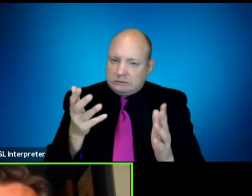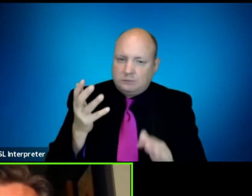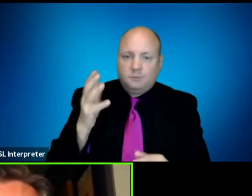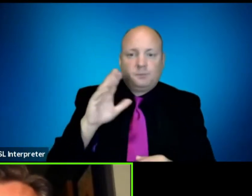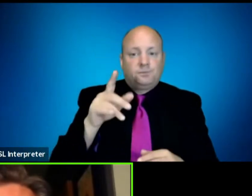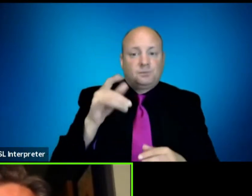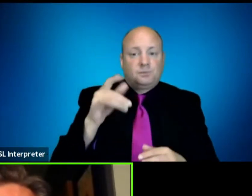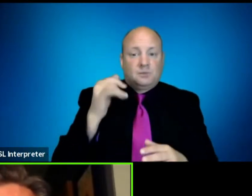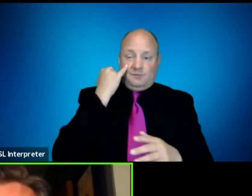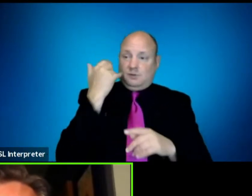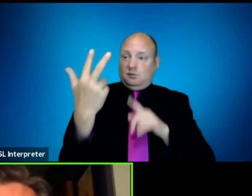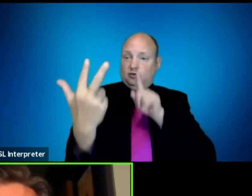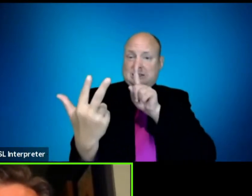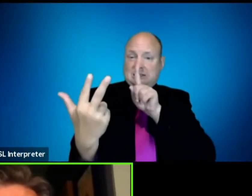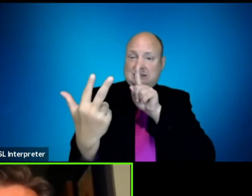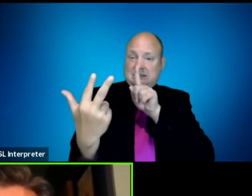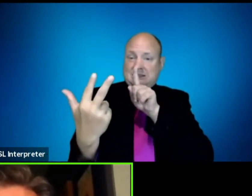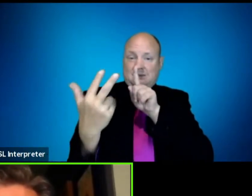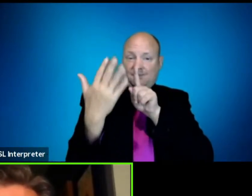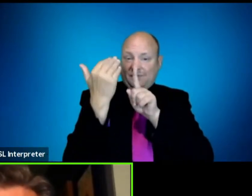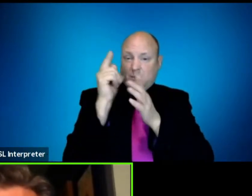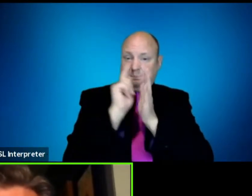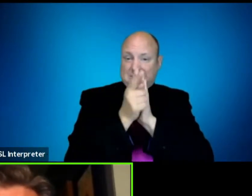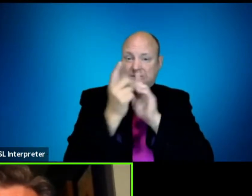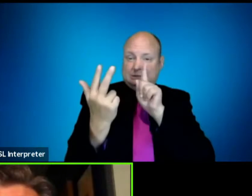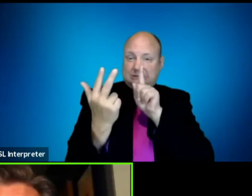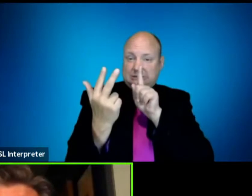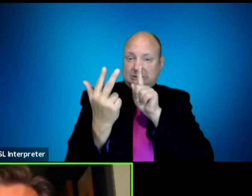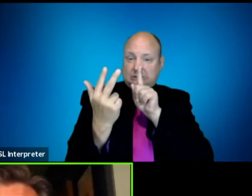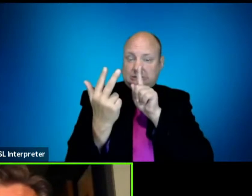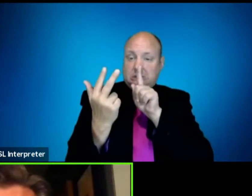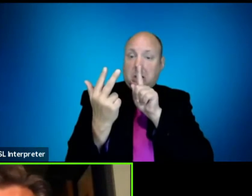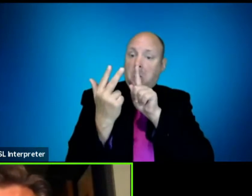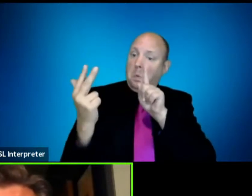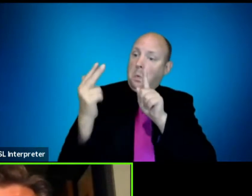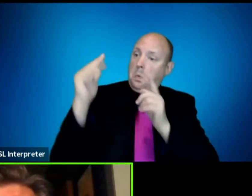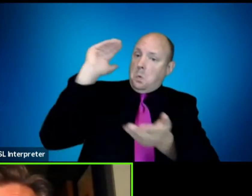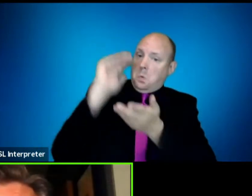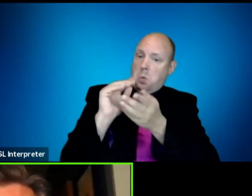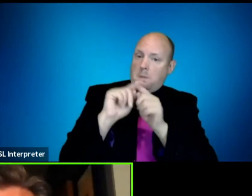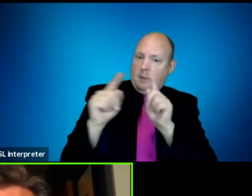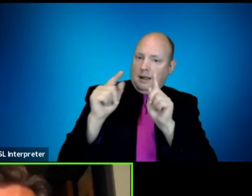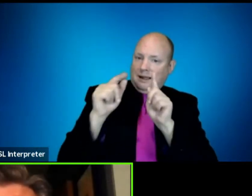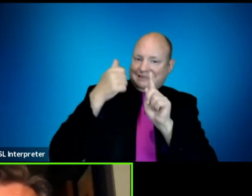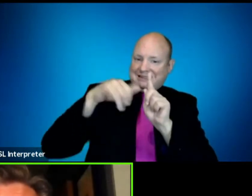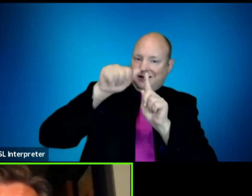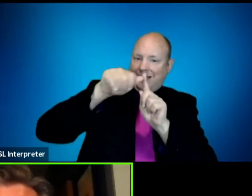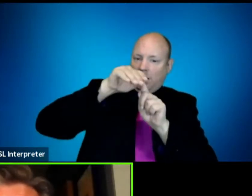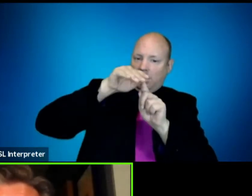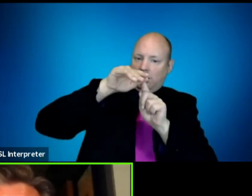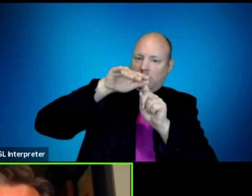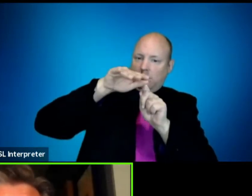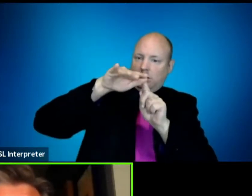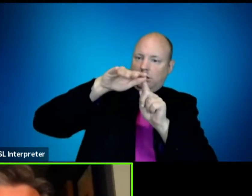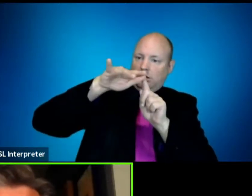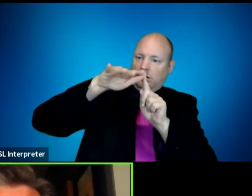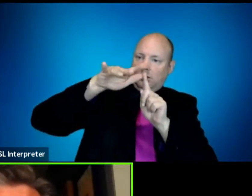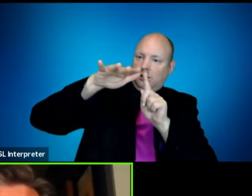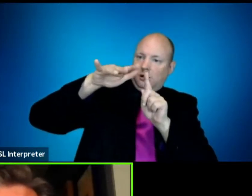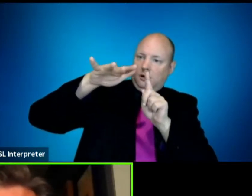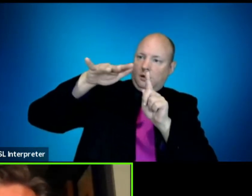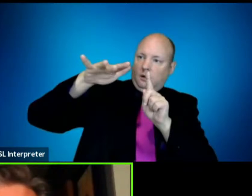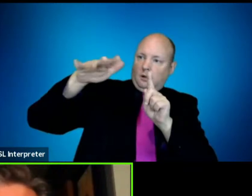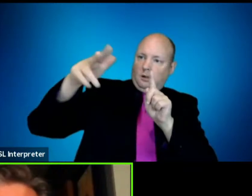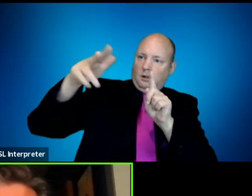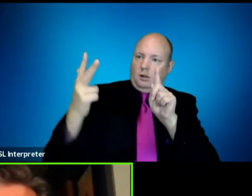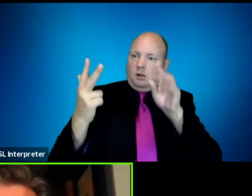minutes will help to minimize the risk of spread in schools. It is disruptive, but it is an additional tool that we